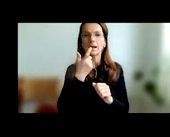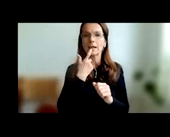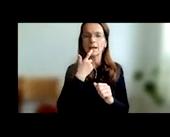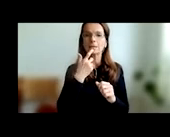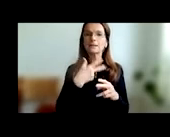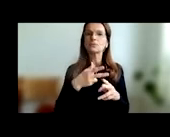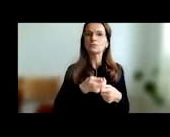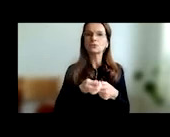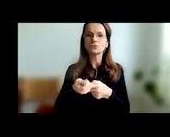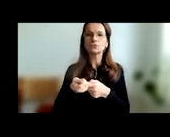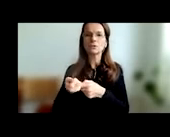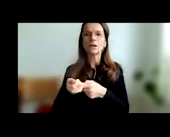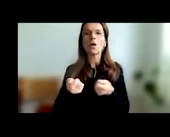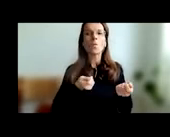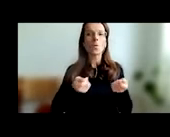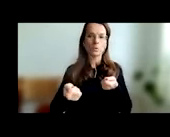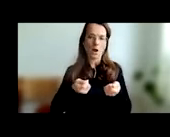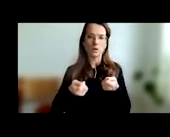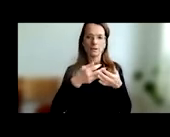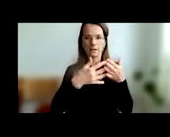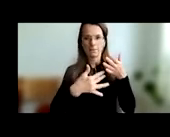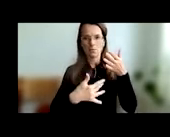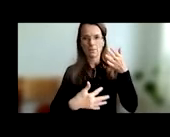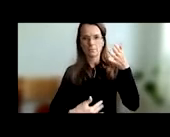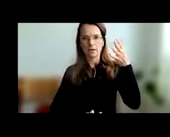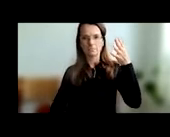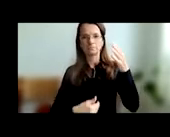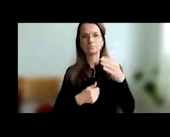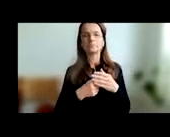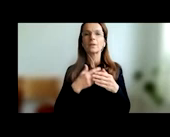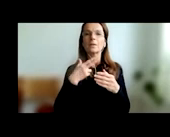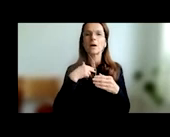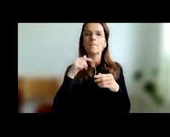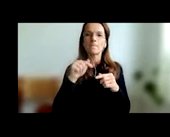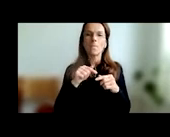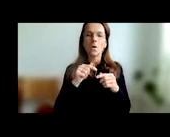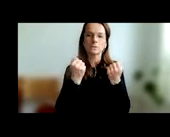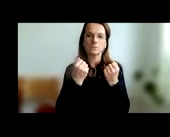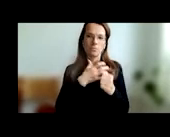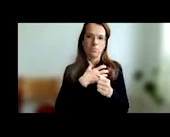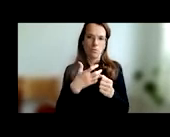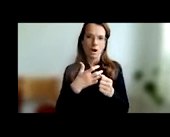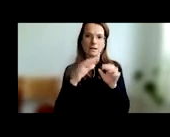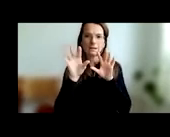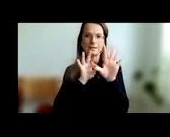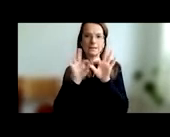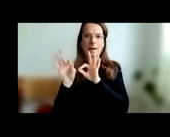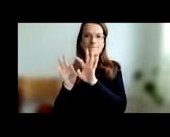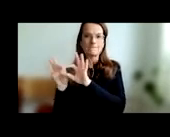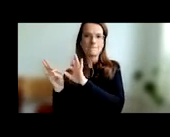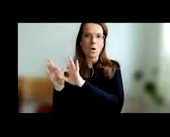to change, education, etc., etc. Recimo nabor,